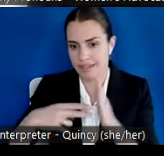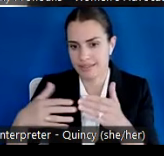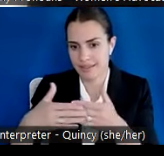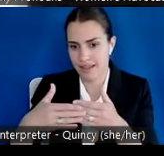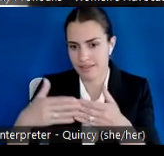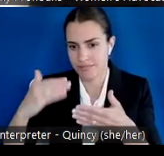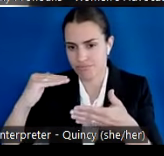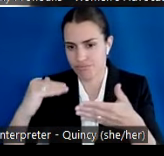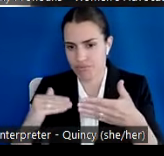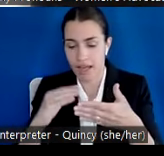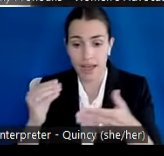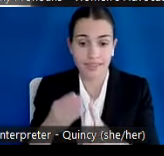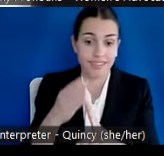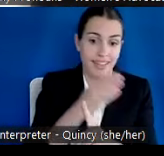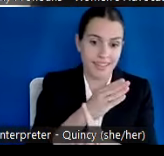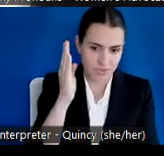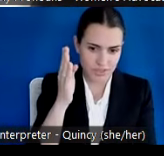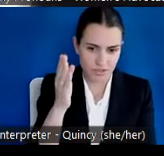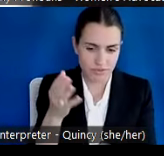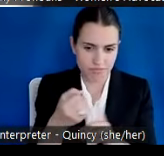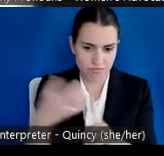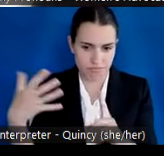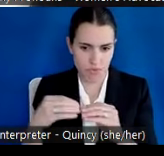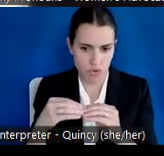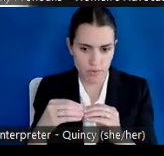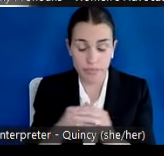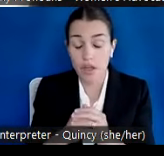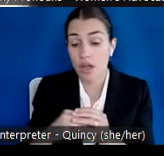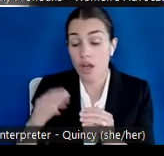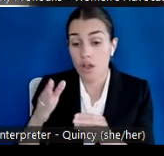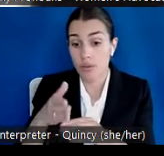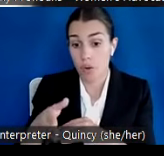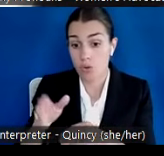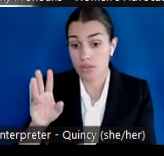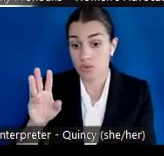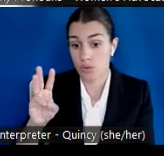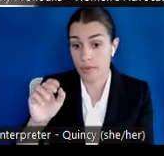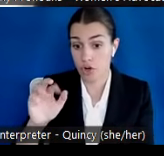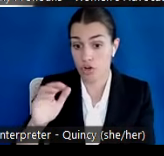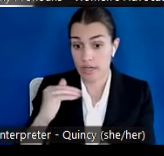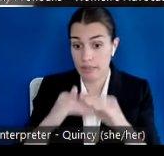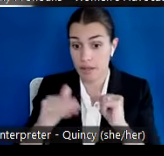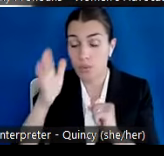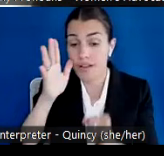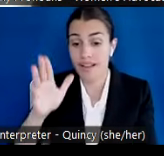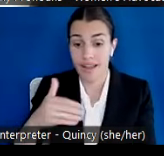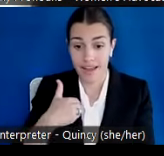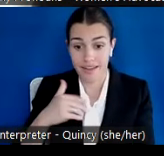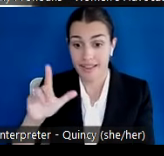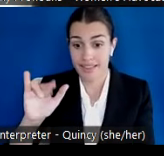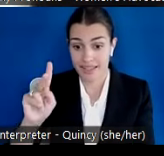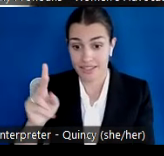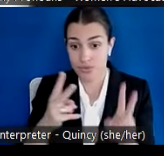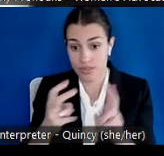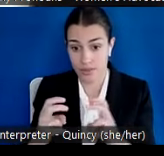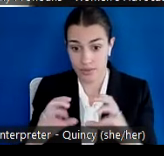previous presentation. The post-webinar email will also have a link to download a certificate of attendance, and a